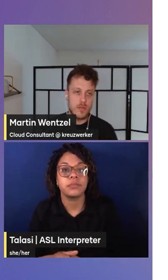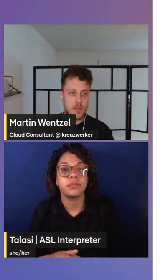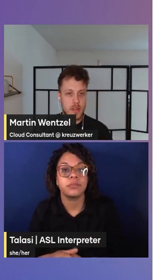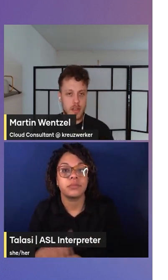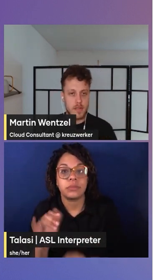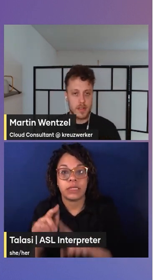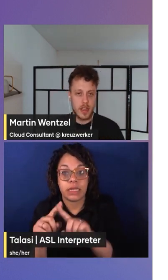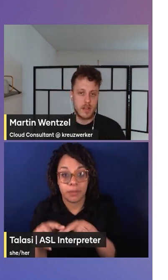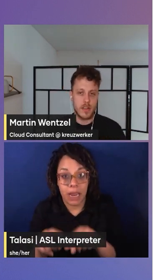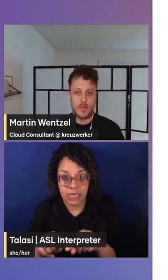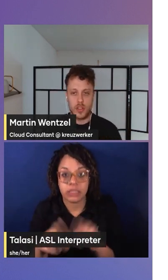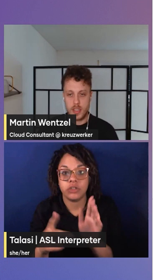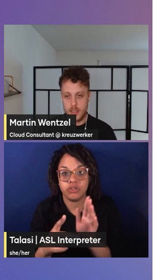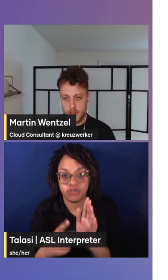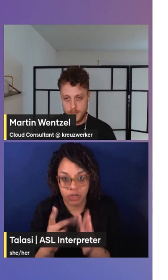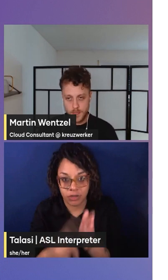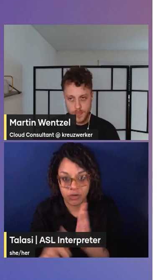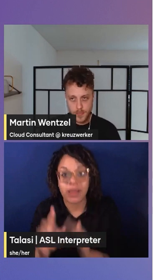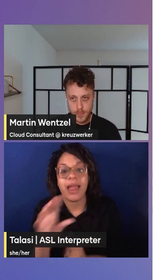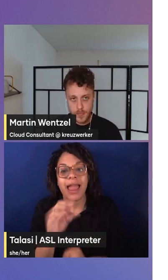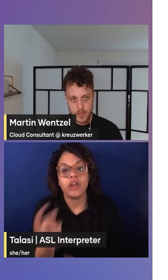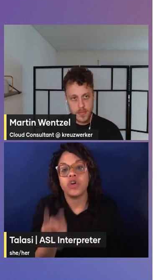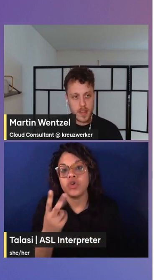for 2 different Terraform versions.